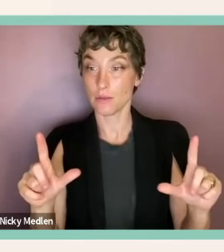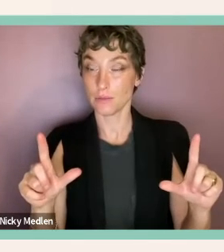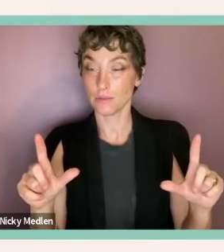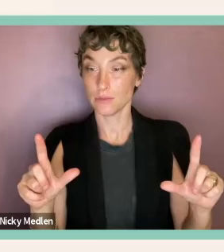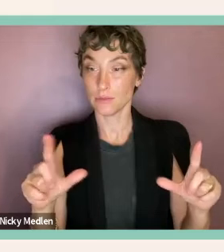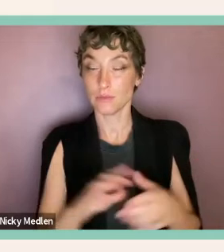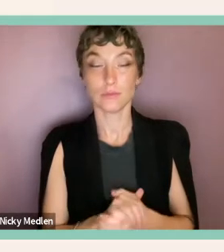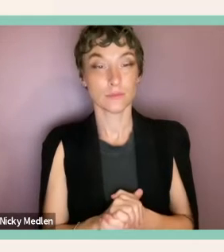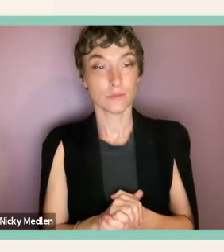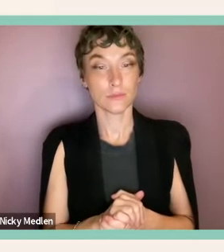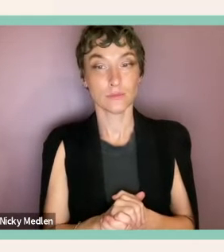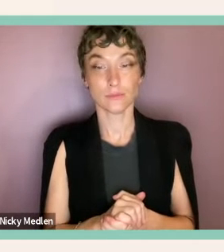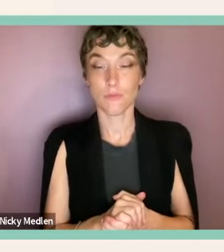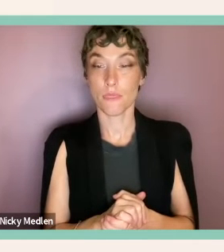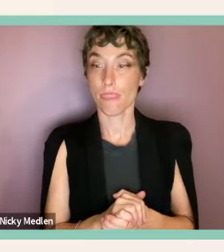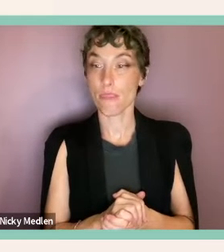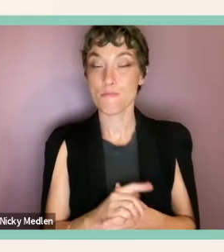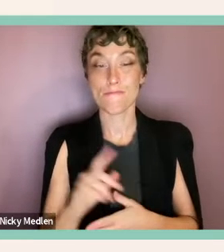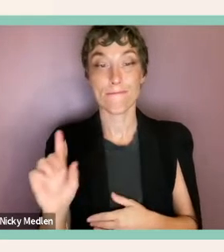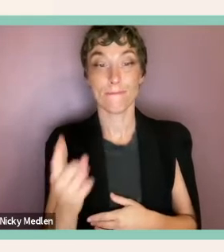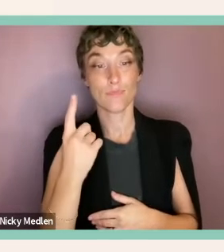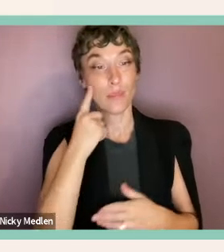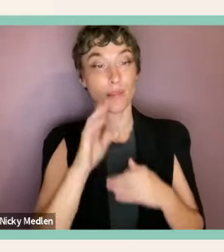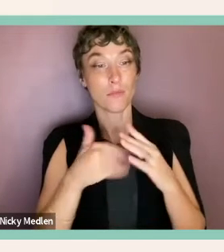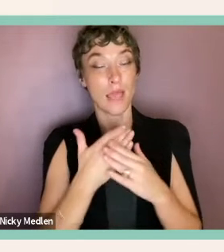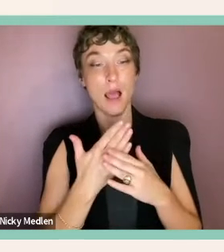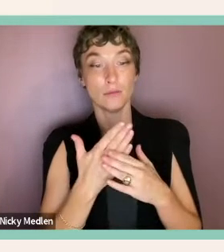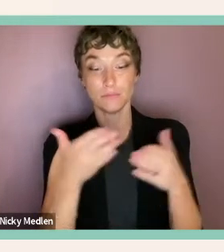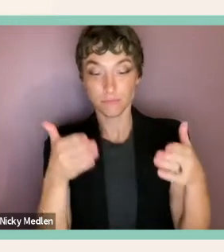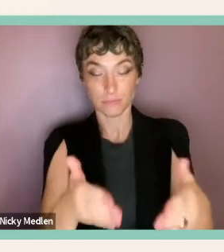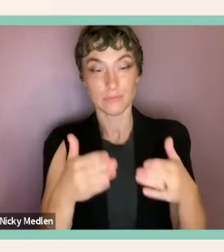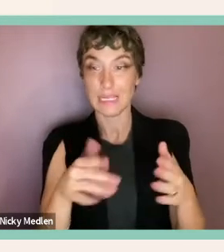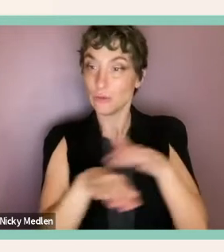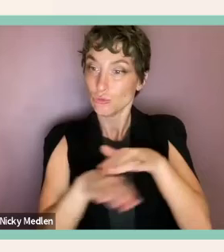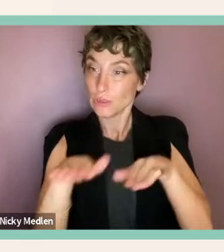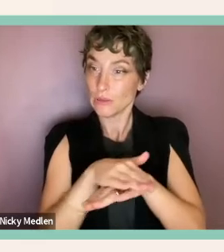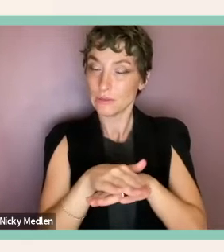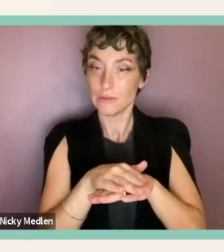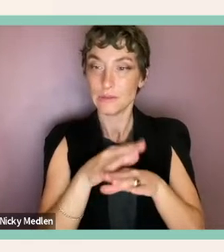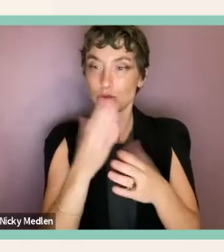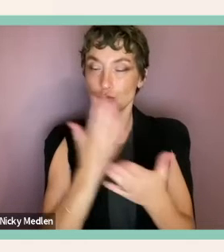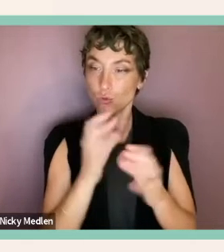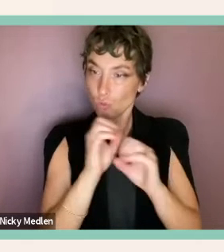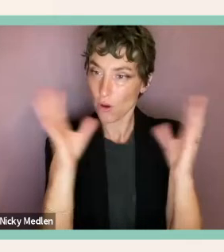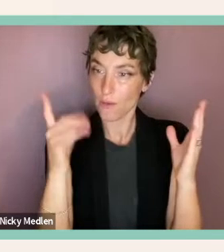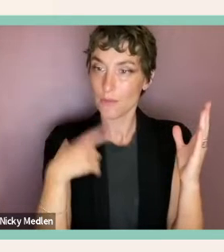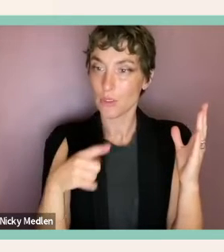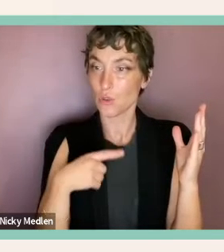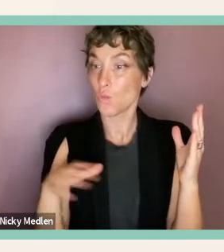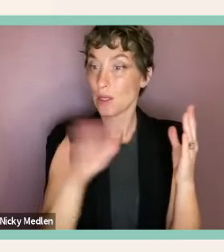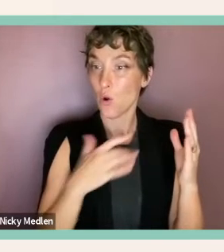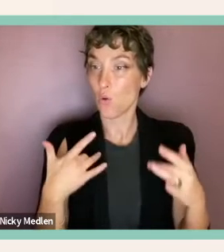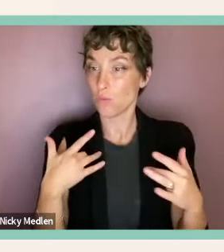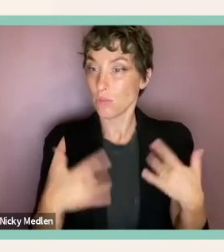All right. So the first thing when thinking about and doing intersectionality, some of this will be so obvious because, as I said, we all live